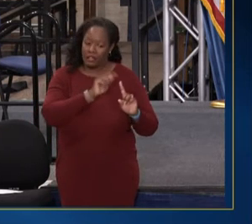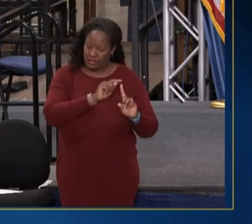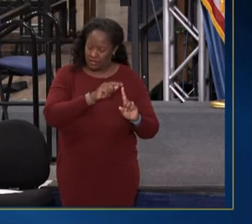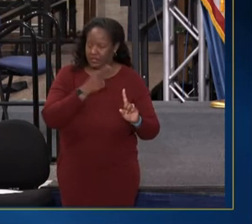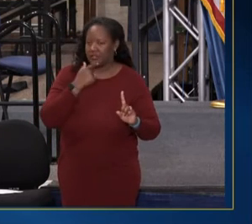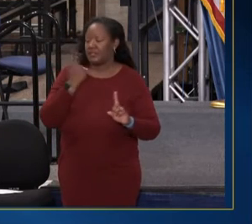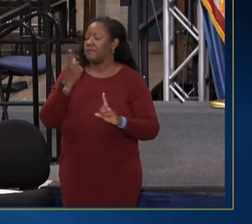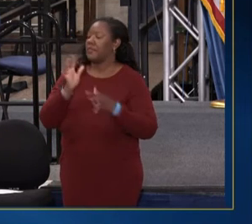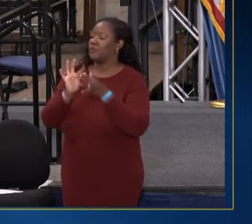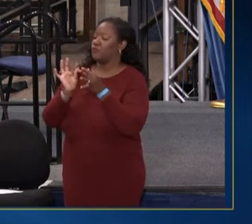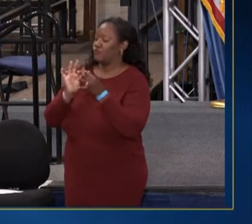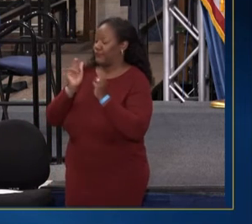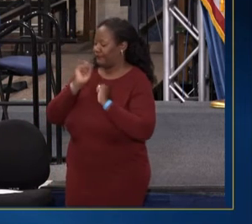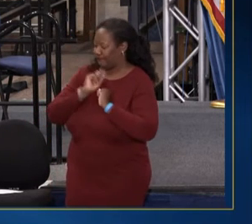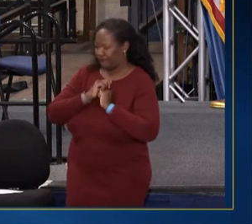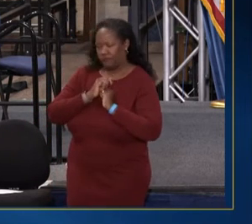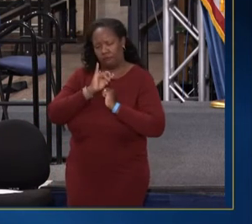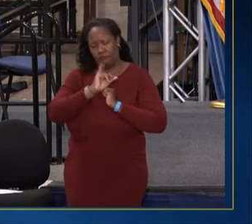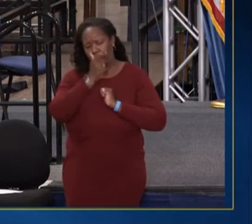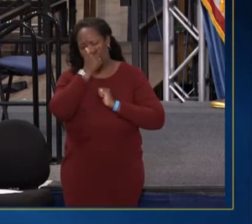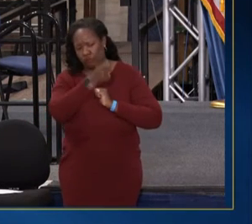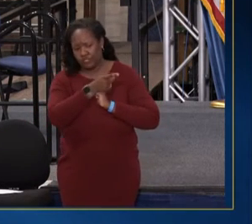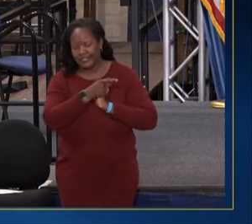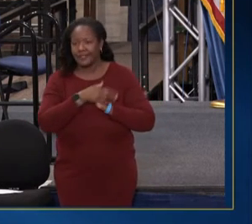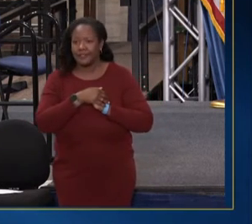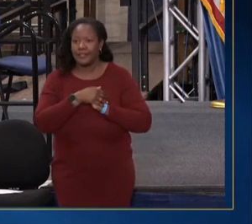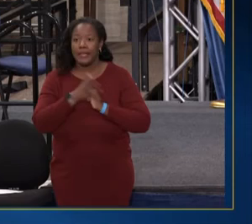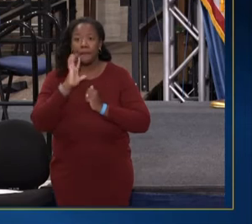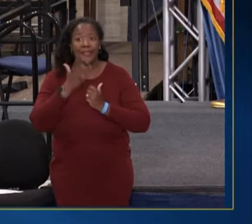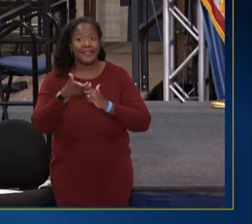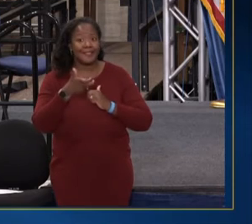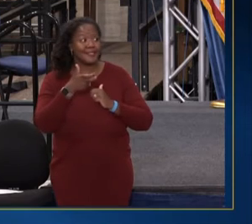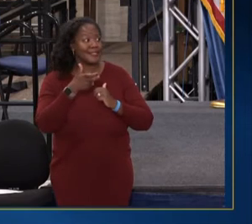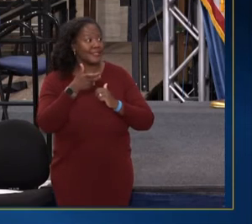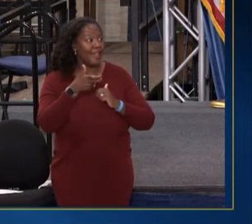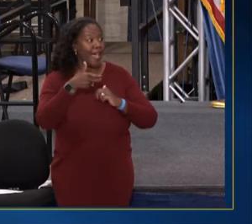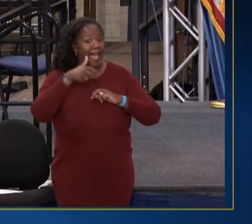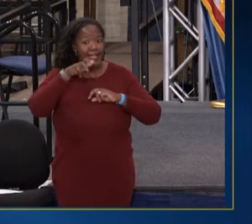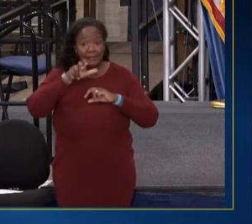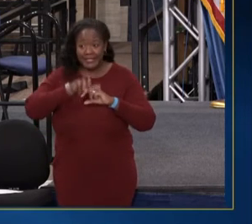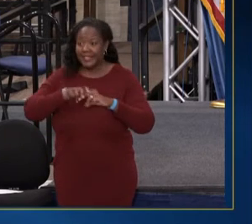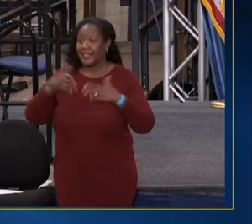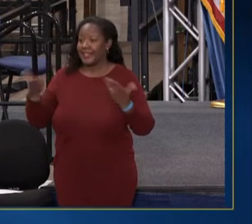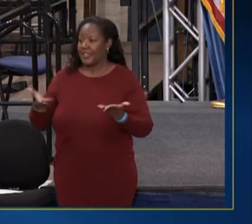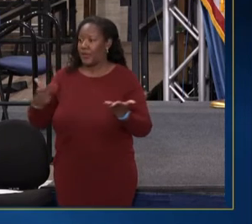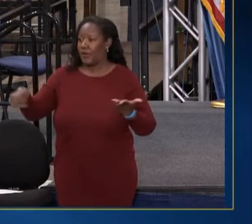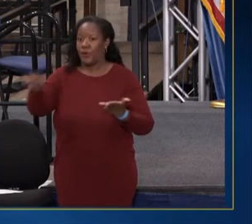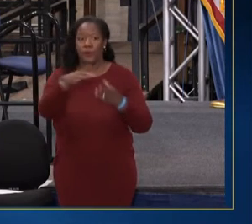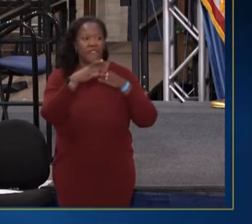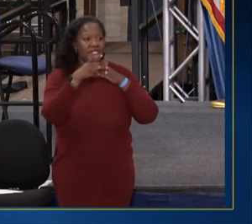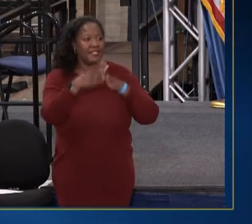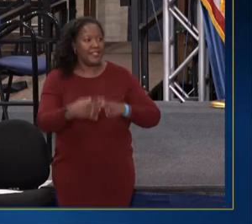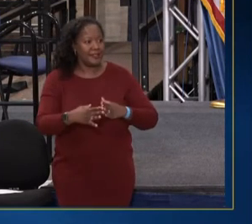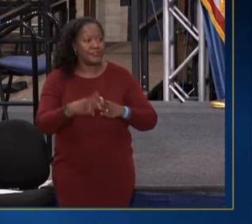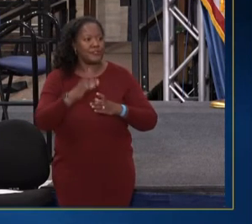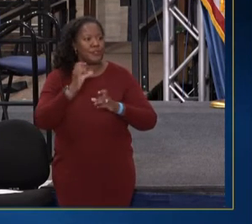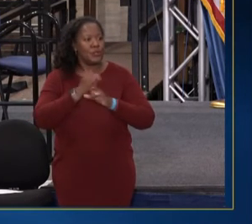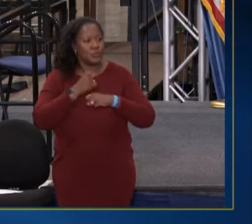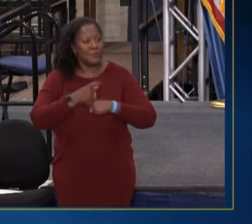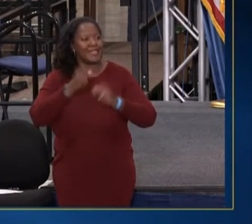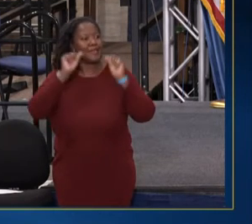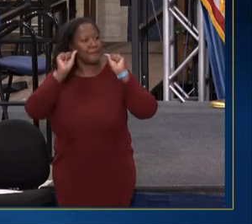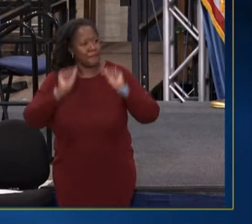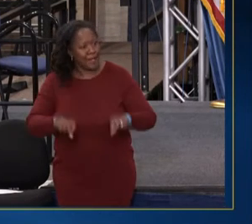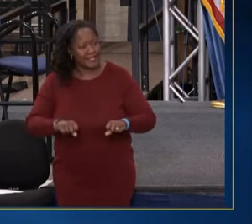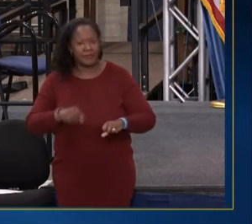leave you with, because at the end of the day, I'm sitting before the leaders who are going to make it possible for us to turn that adversary